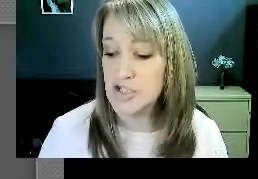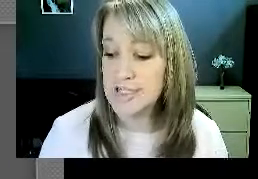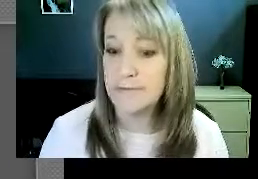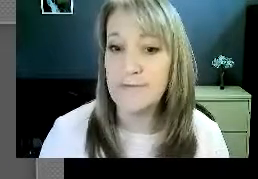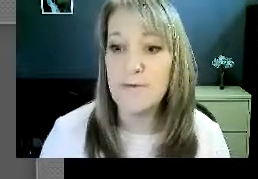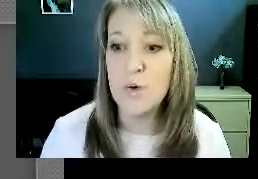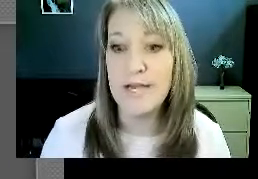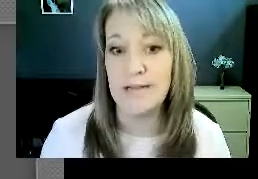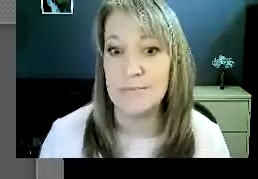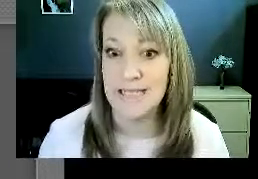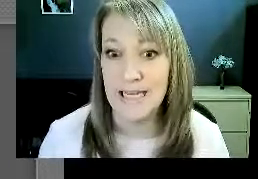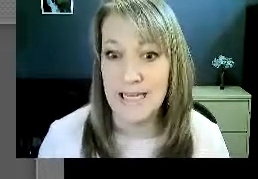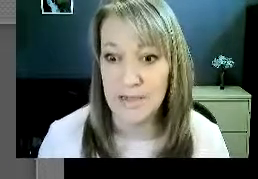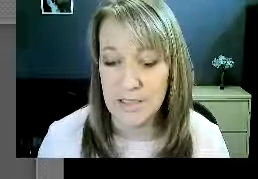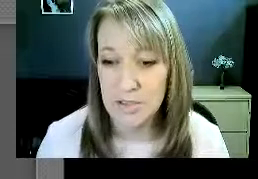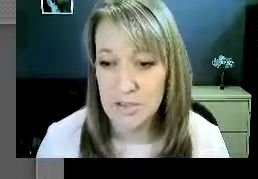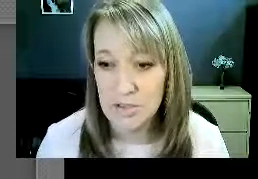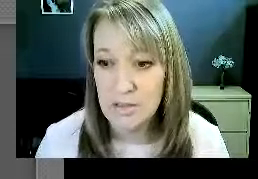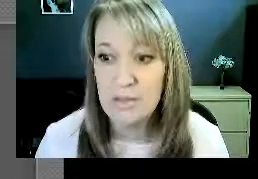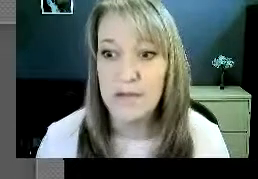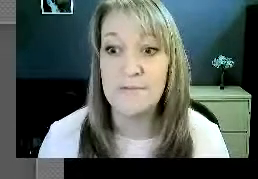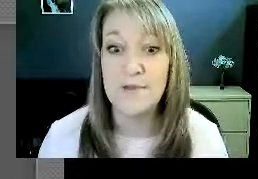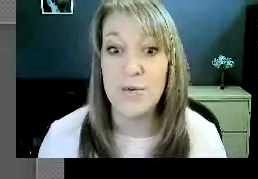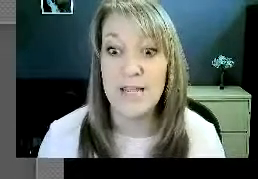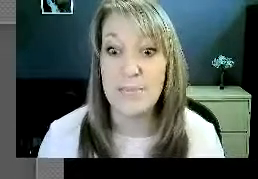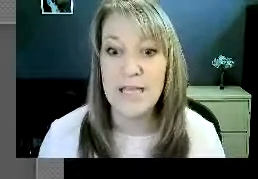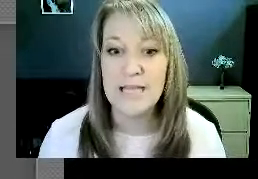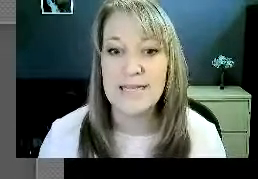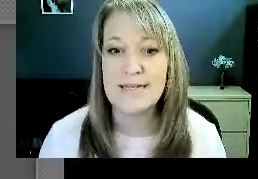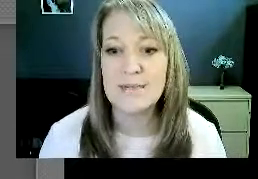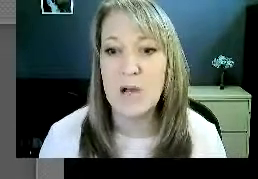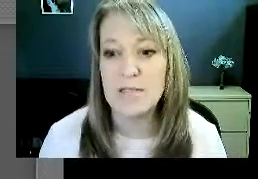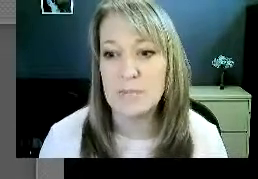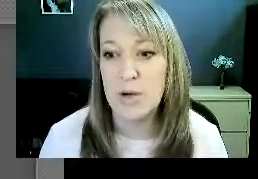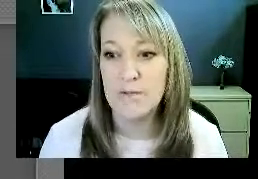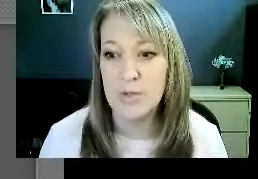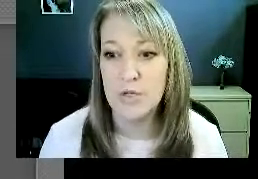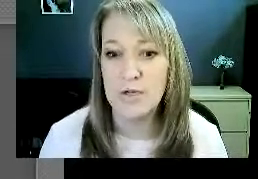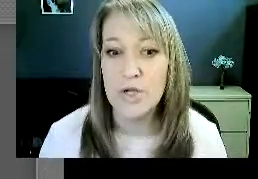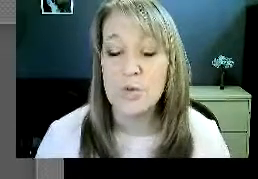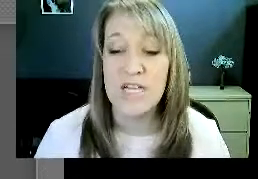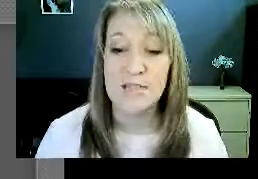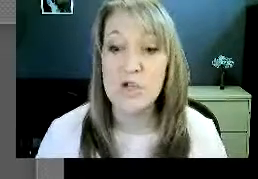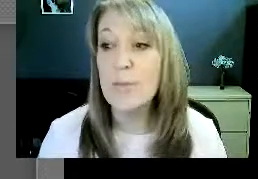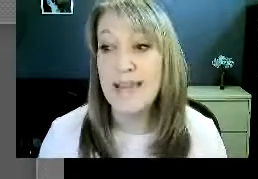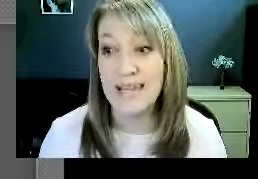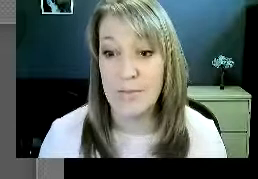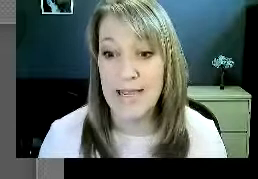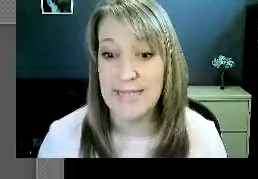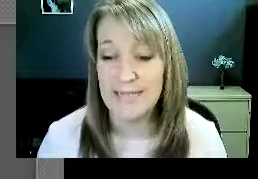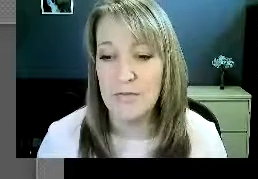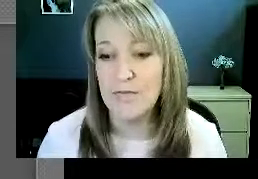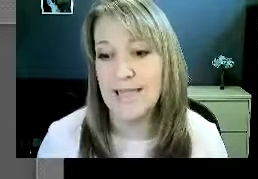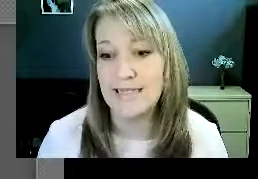ASL are just like phonemes in English. A phoneme is the smallest part of a word, which has no meaning